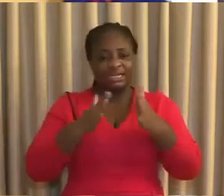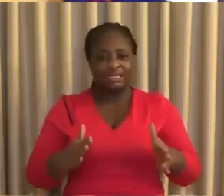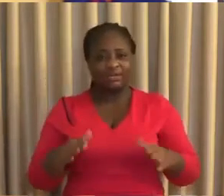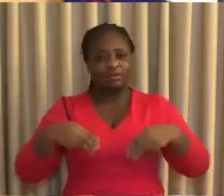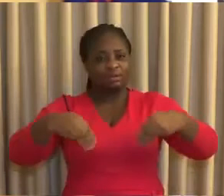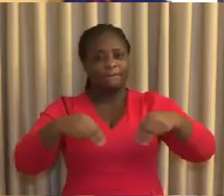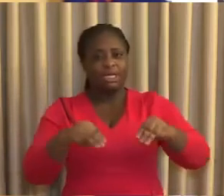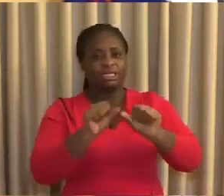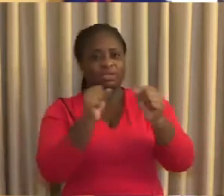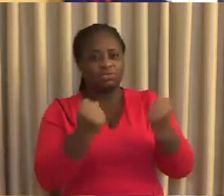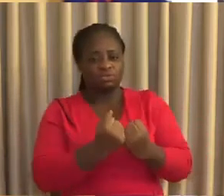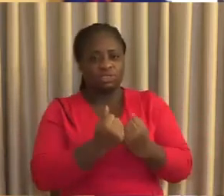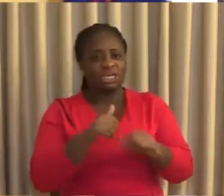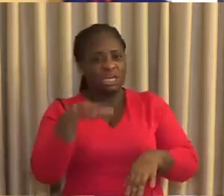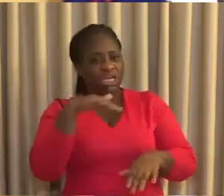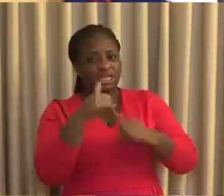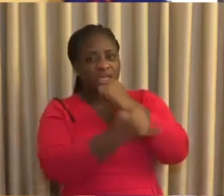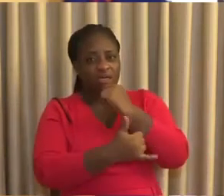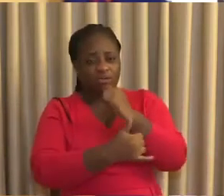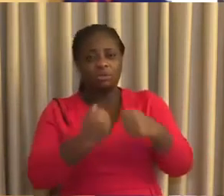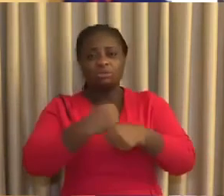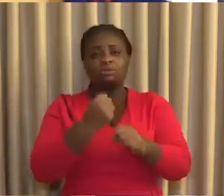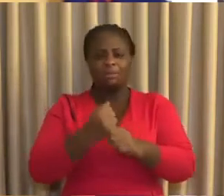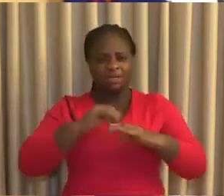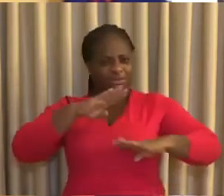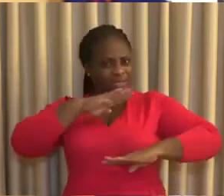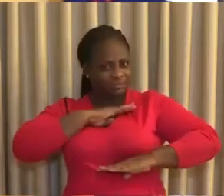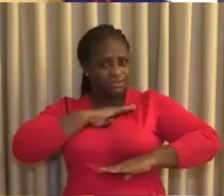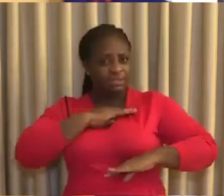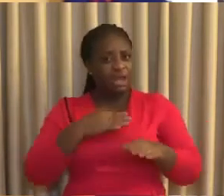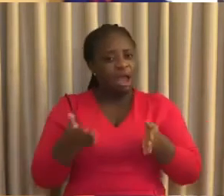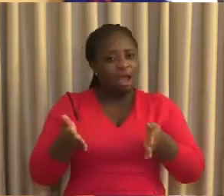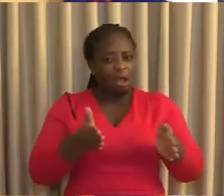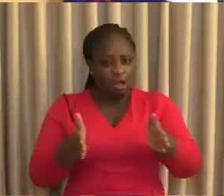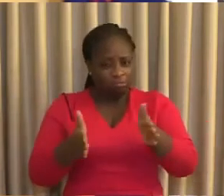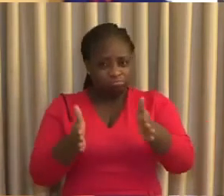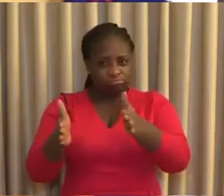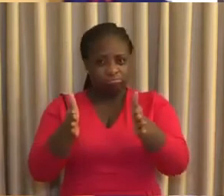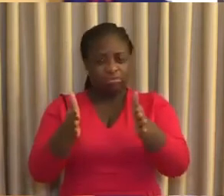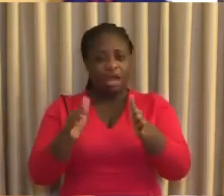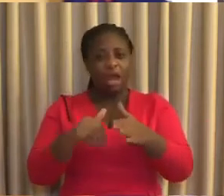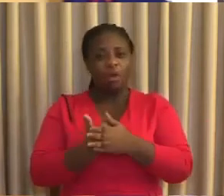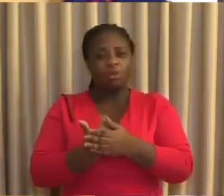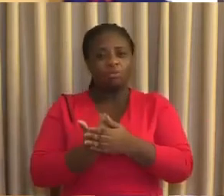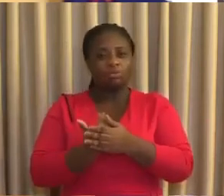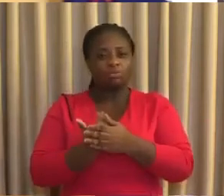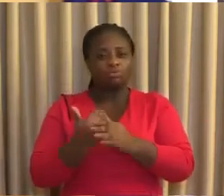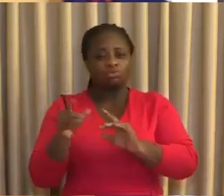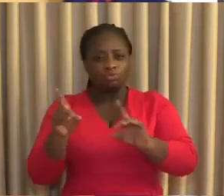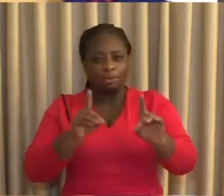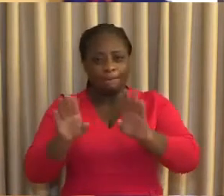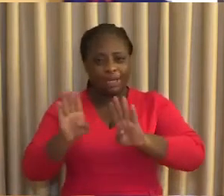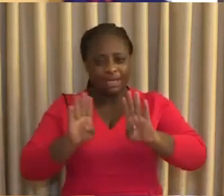country to make satisfactory arrangements about the operations of the markets that ensure observance